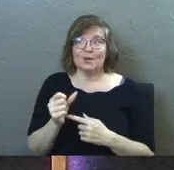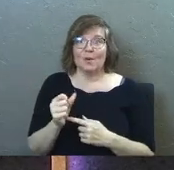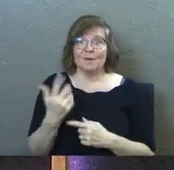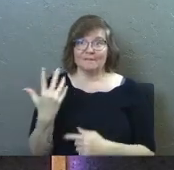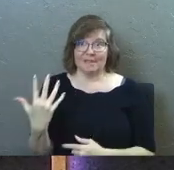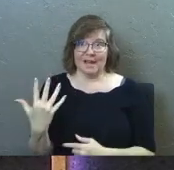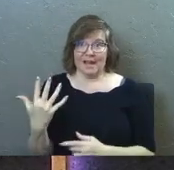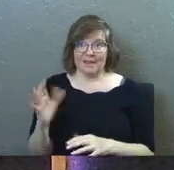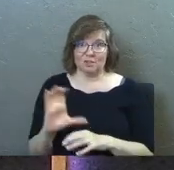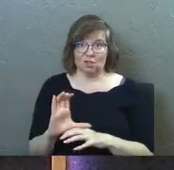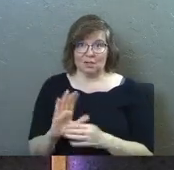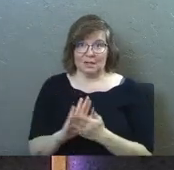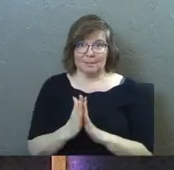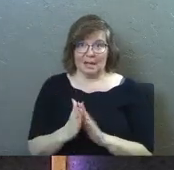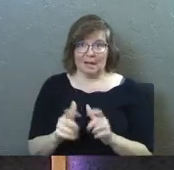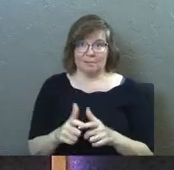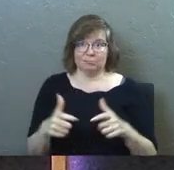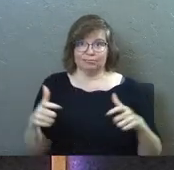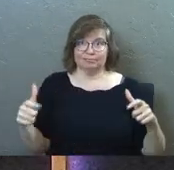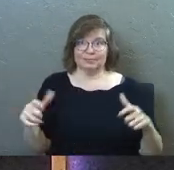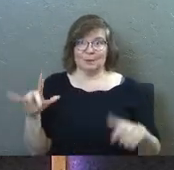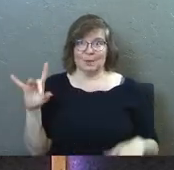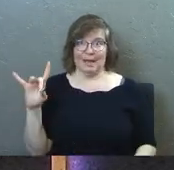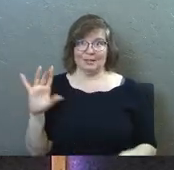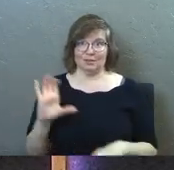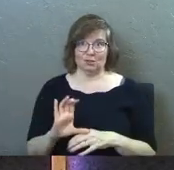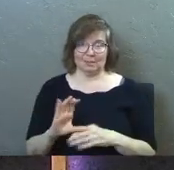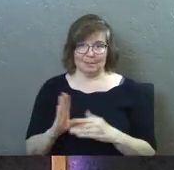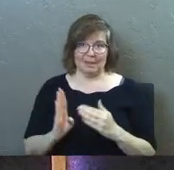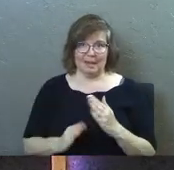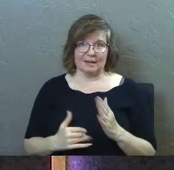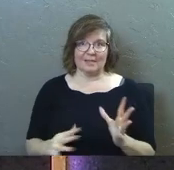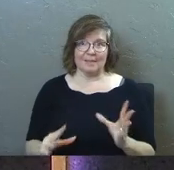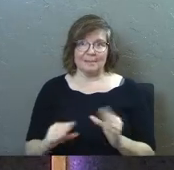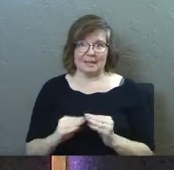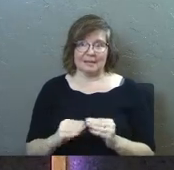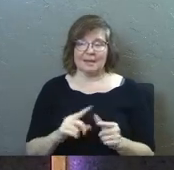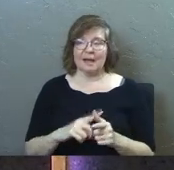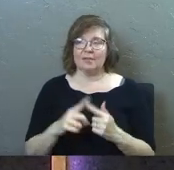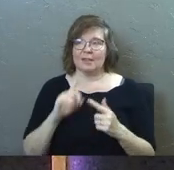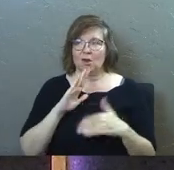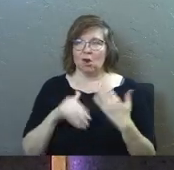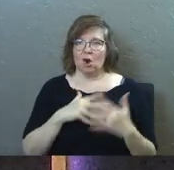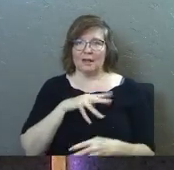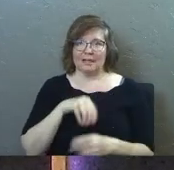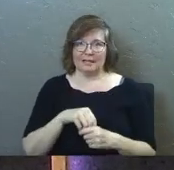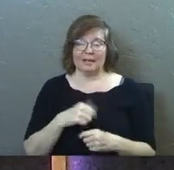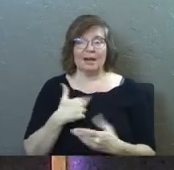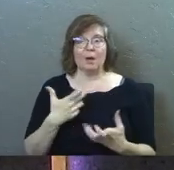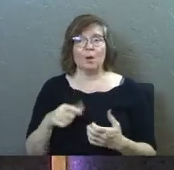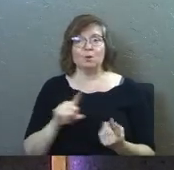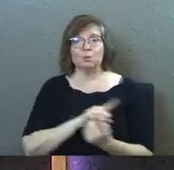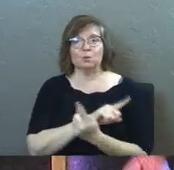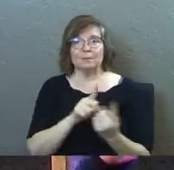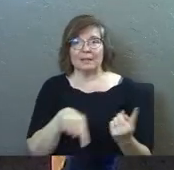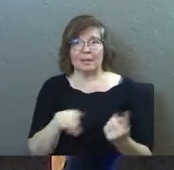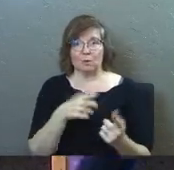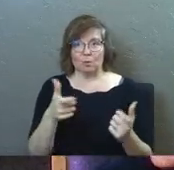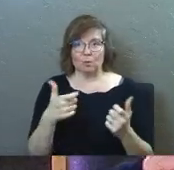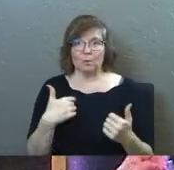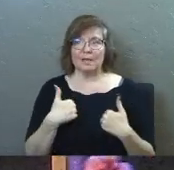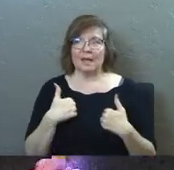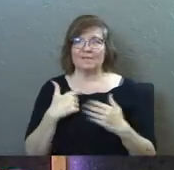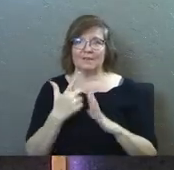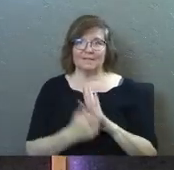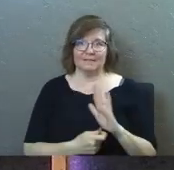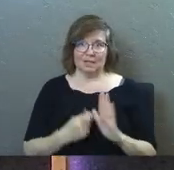So five churches became eight, by the way, by the end of that meeting. And they're all in. And I want you to meet them real quick. We've